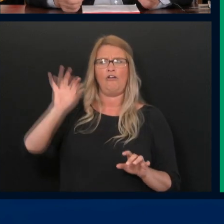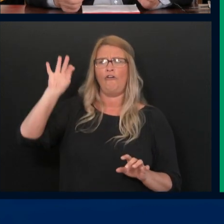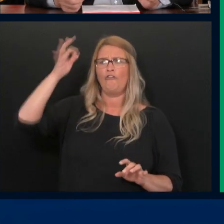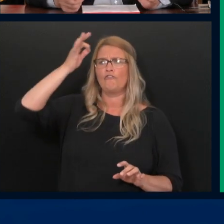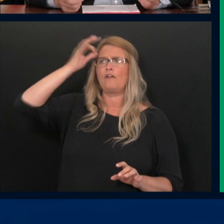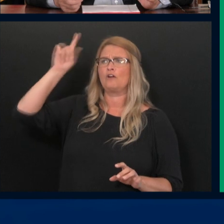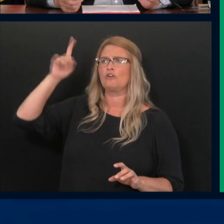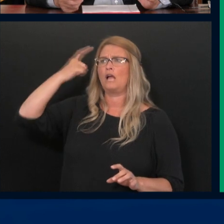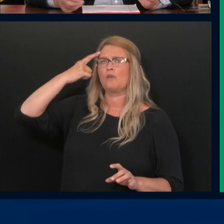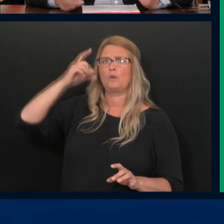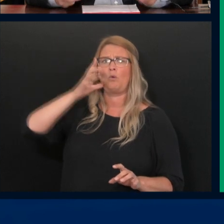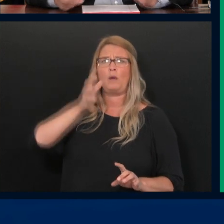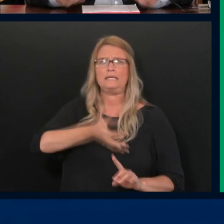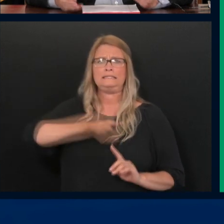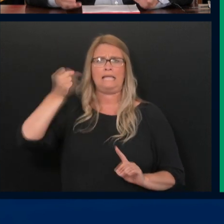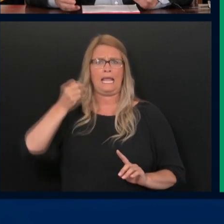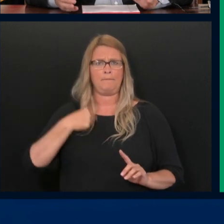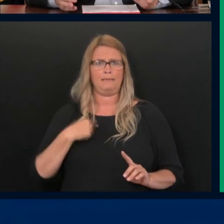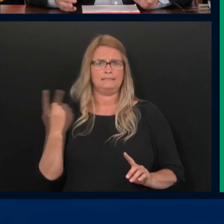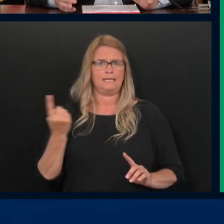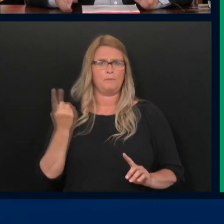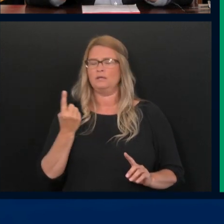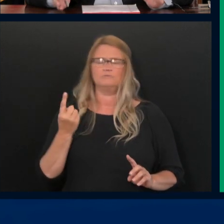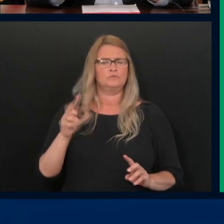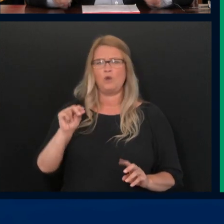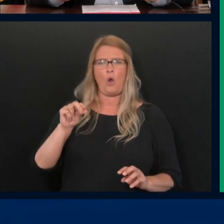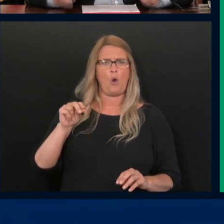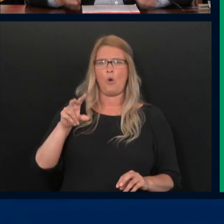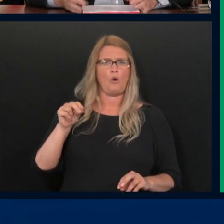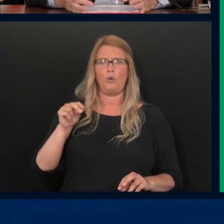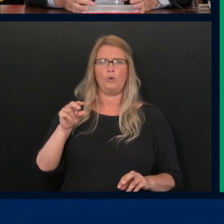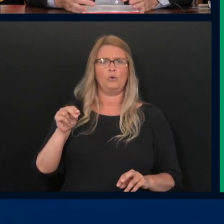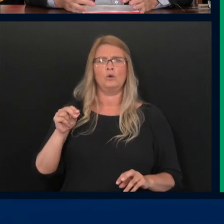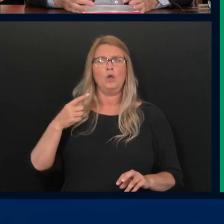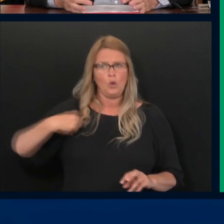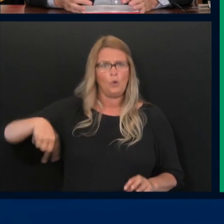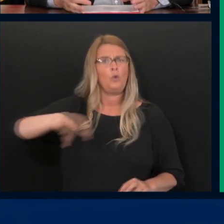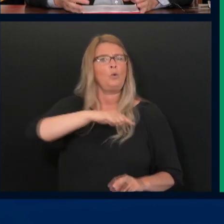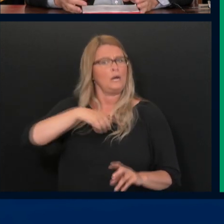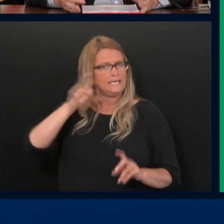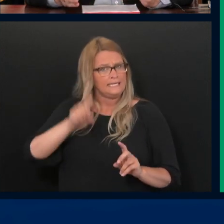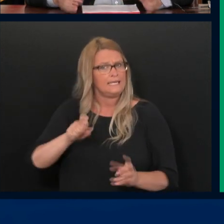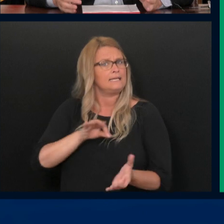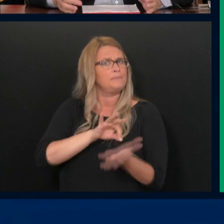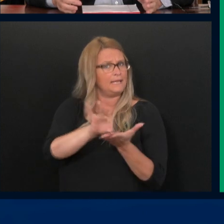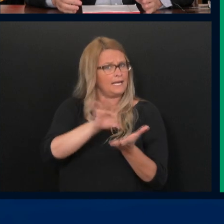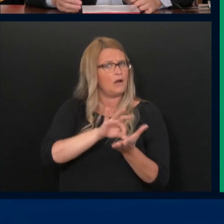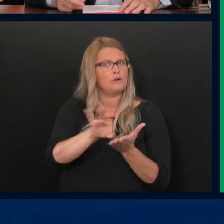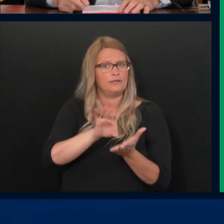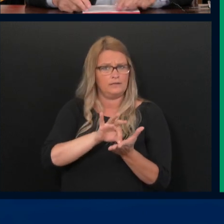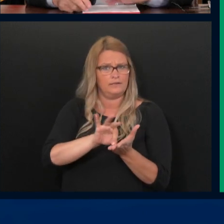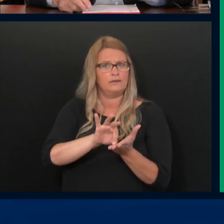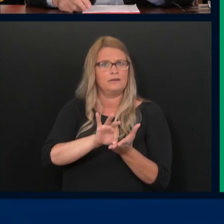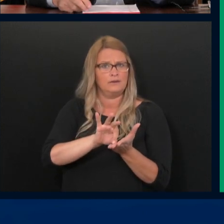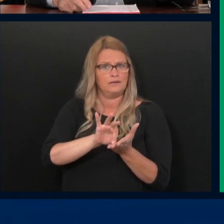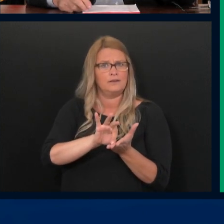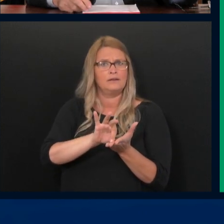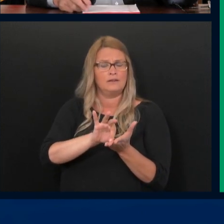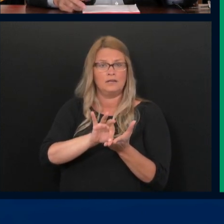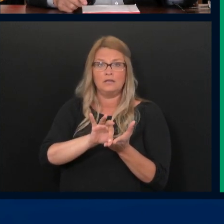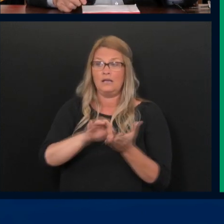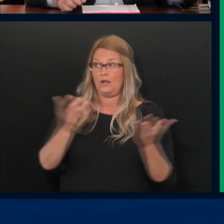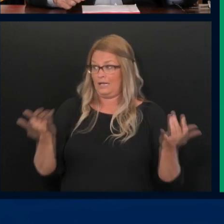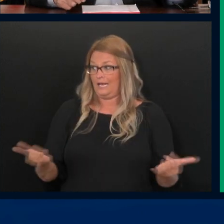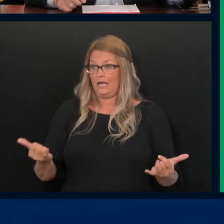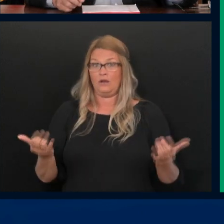that. Really and truly, at the end of the day, we've got to all be counted. We can't live in the